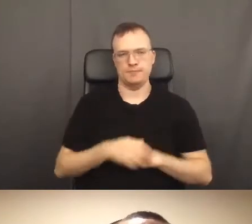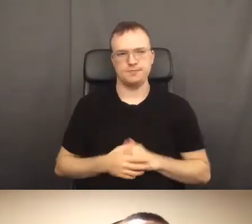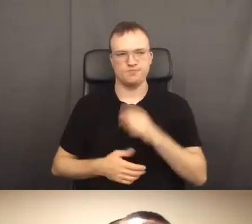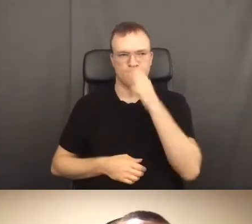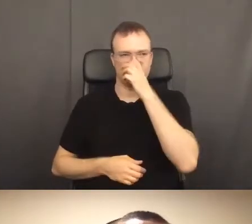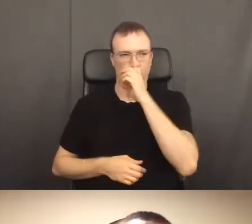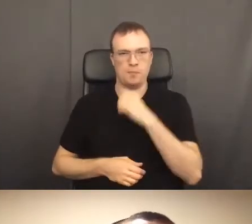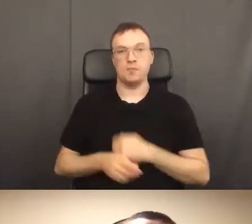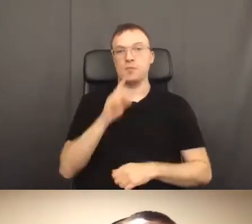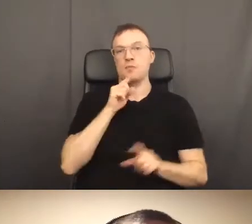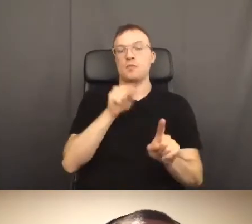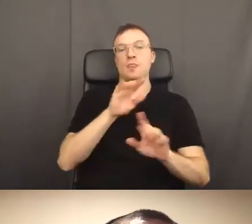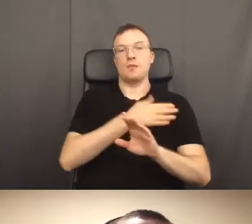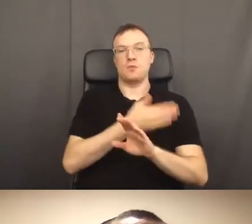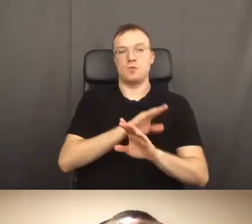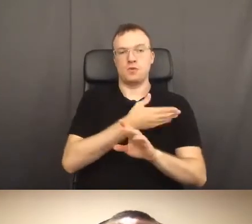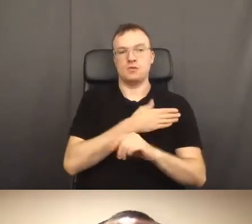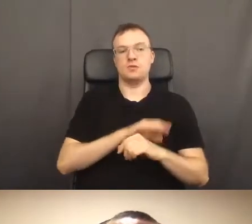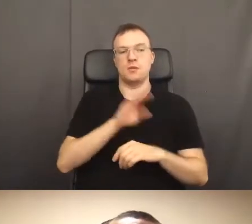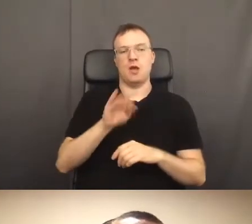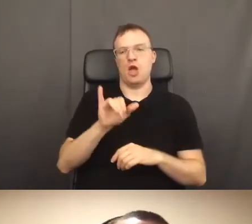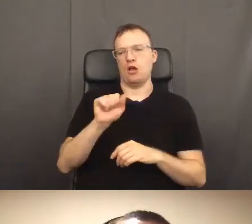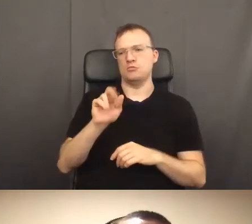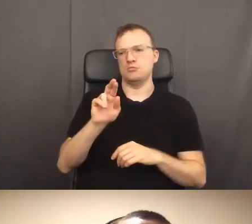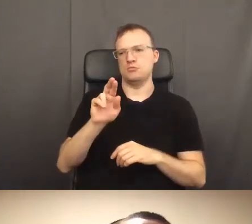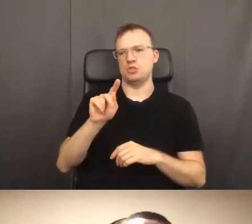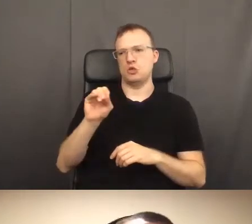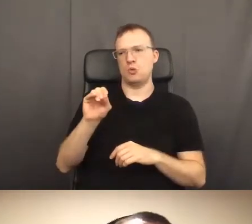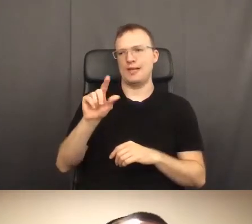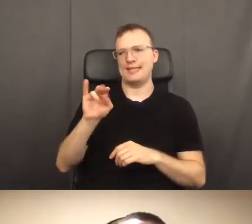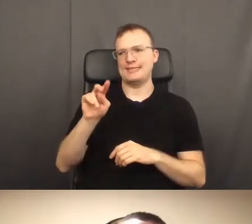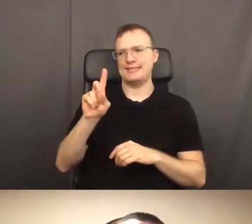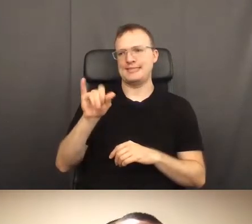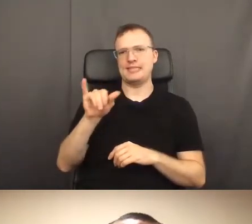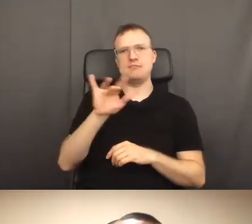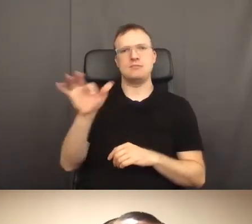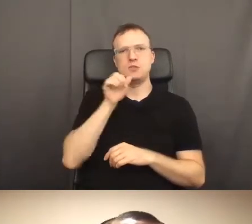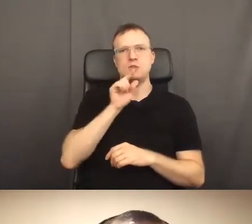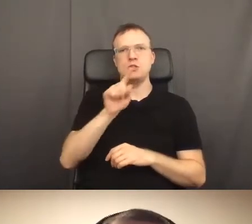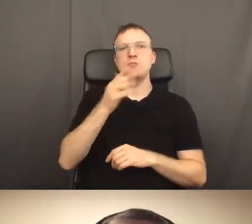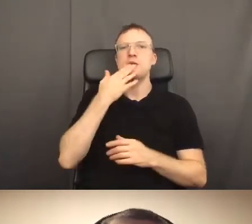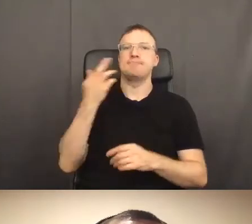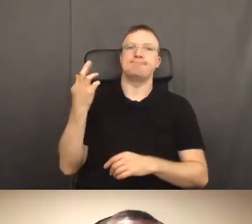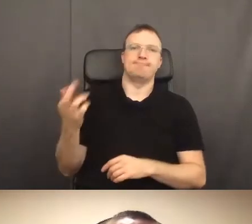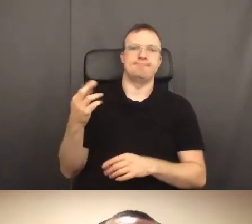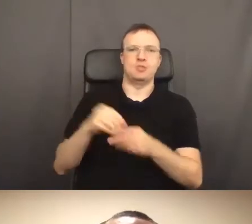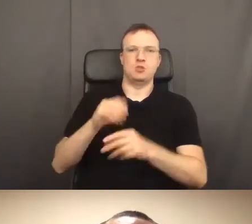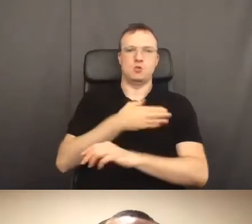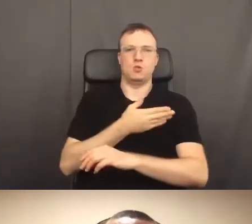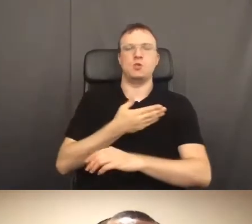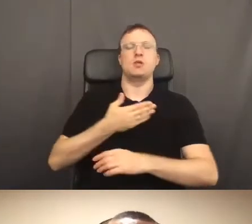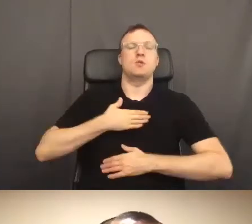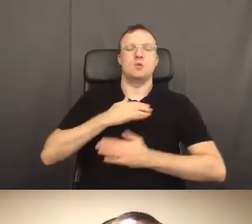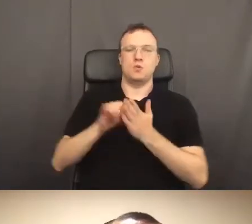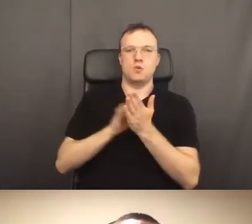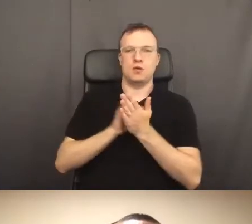this is the music by Arto Lindsay, who's my good friend in New York. I've always been a big fan of